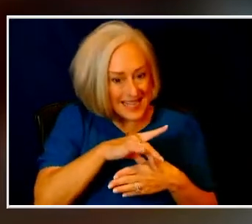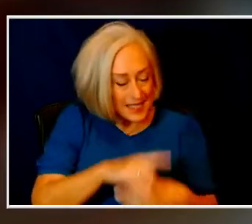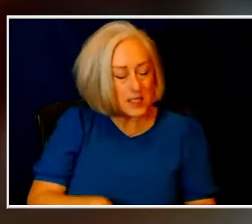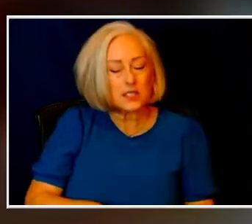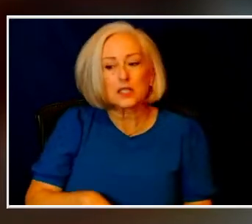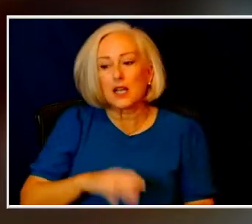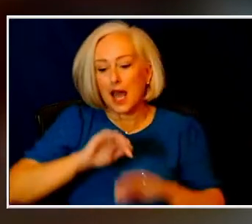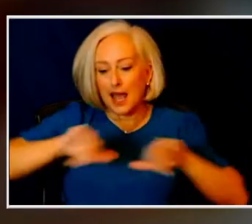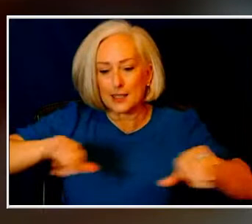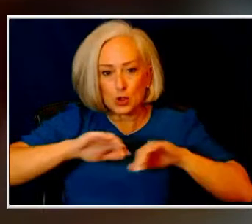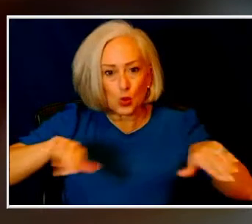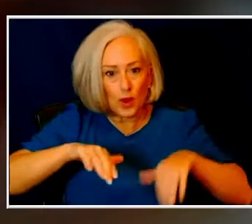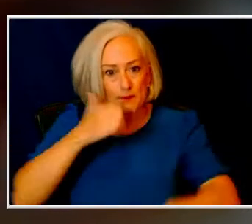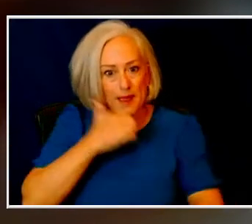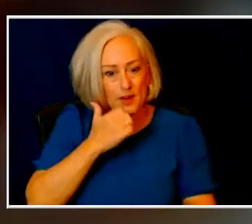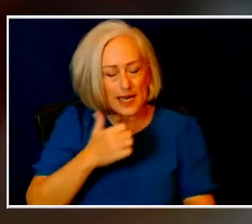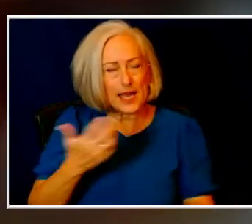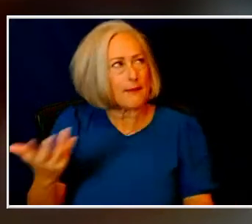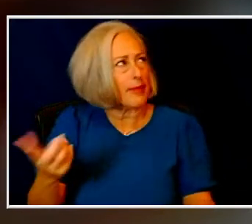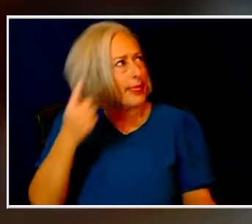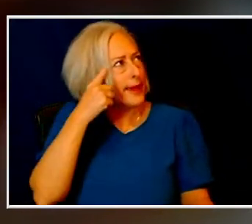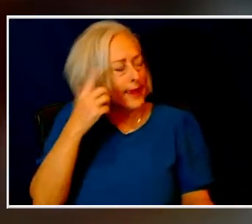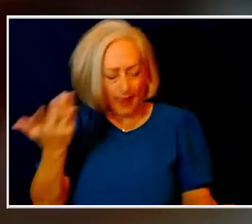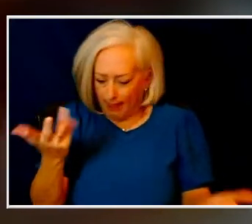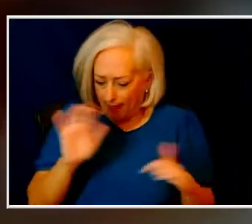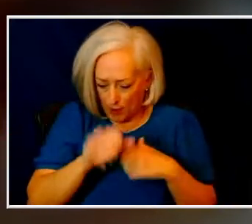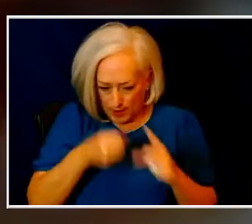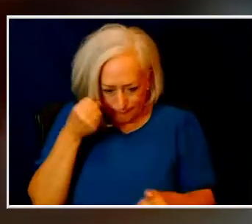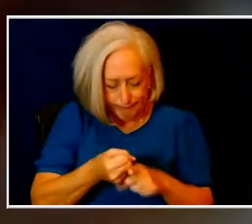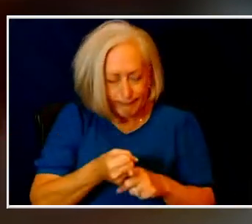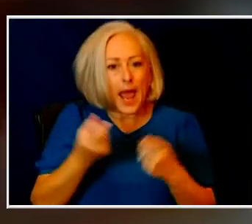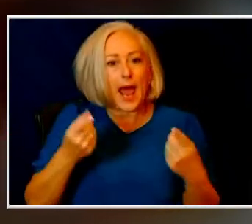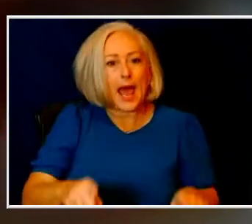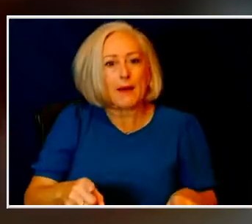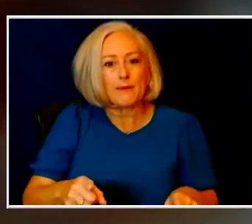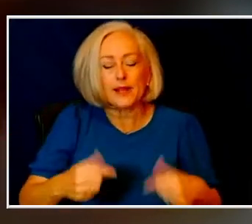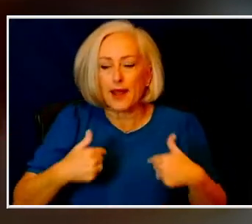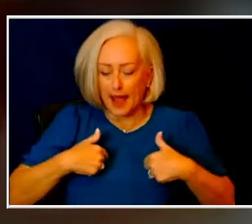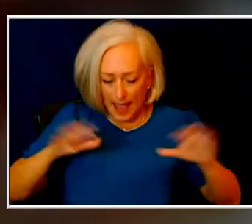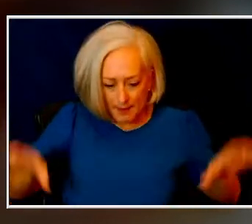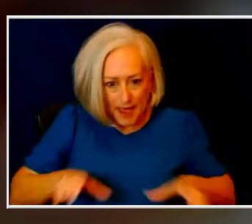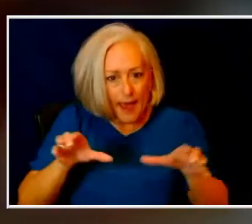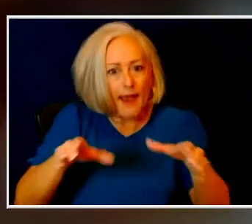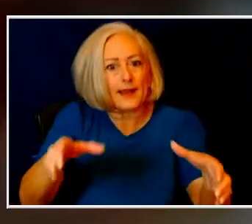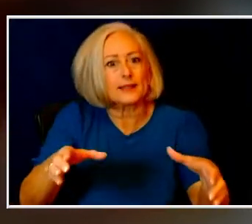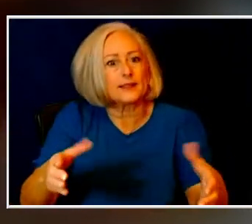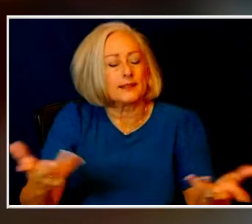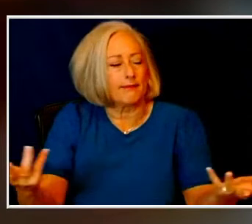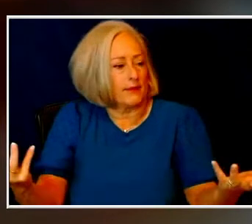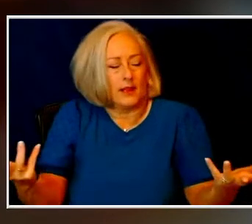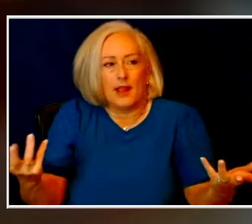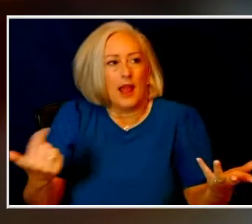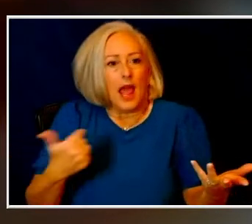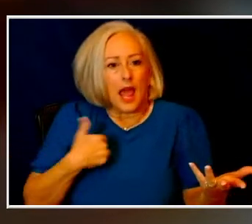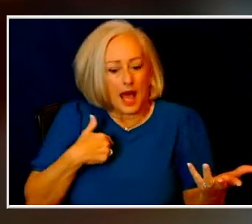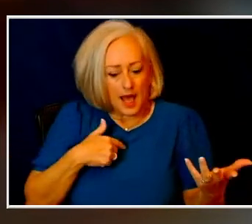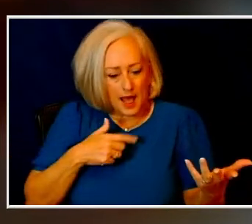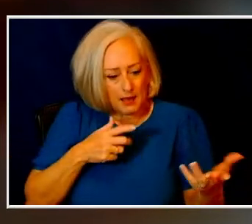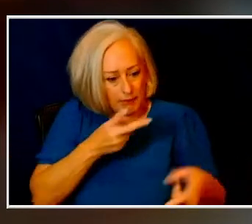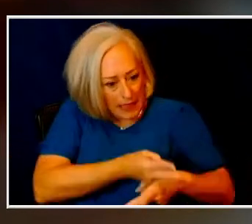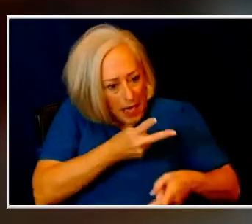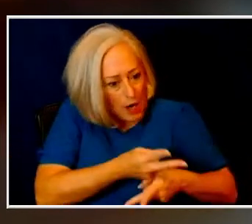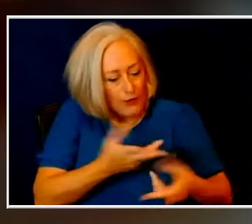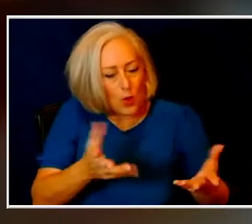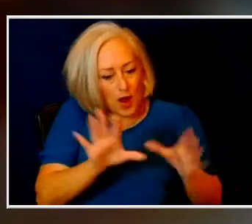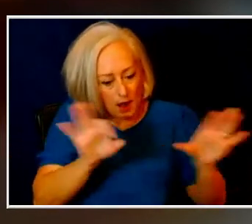like, how did this happen? How did this happen? Because I'm active and I watch what I eat. How did